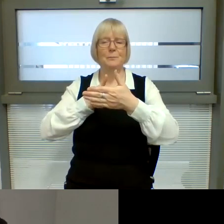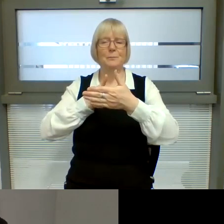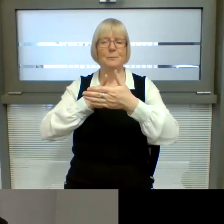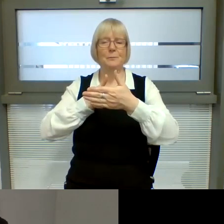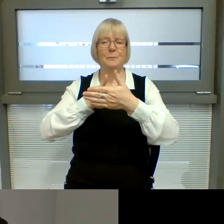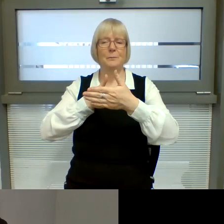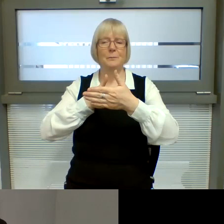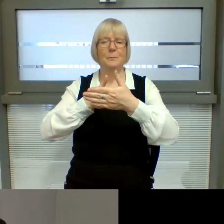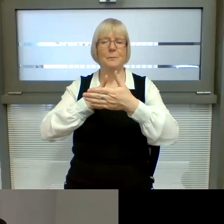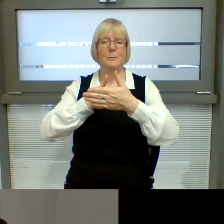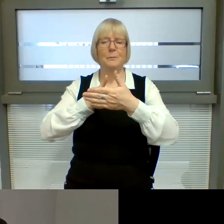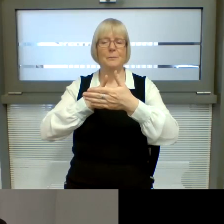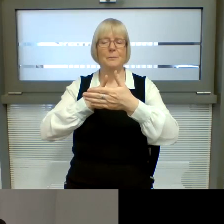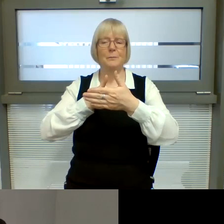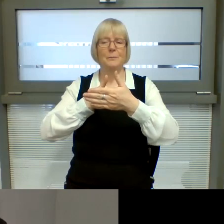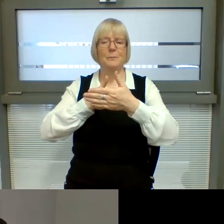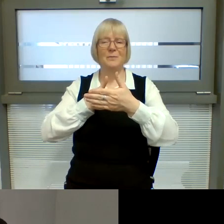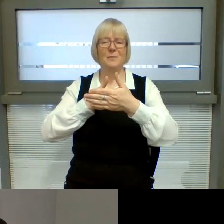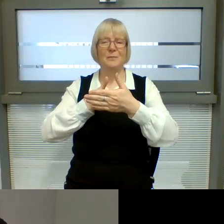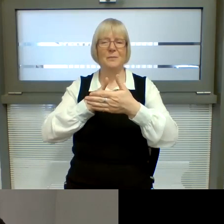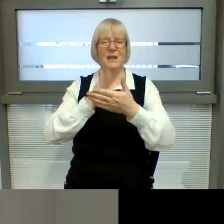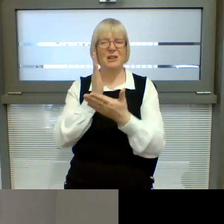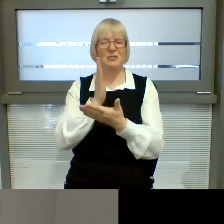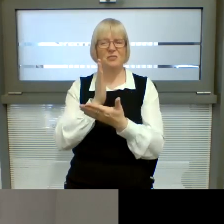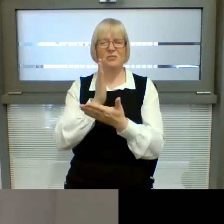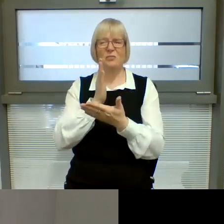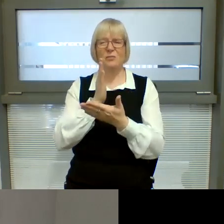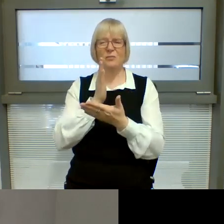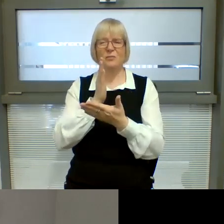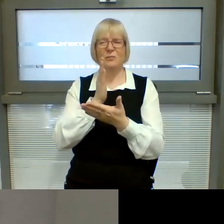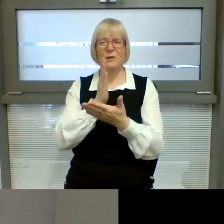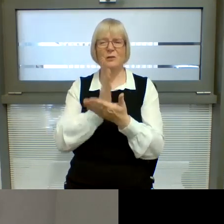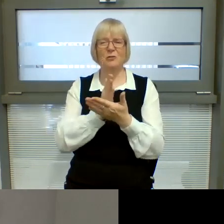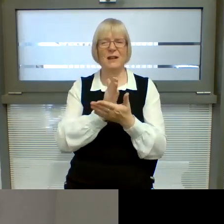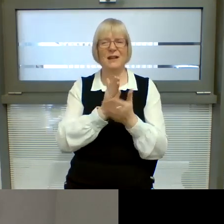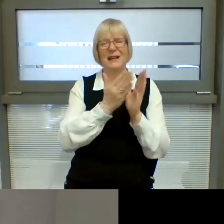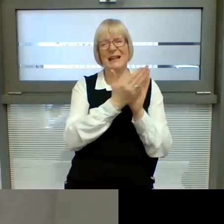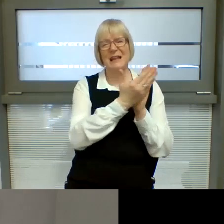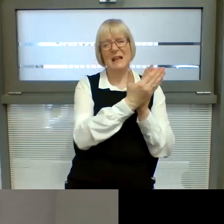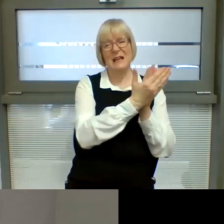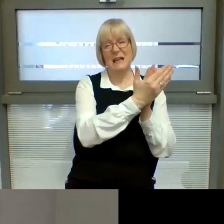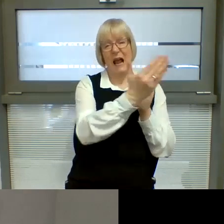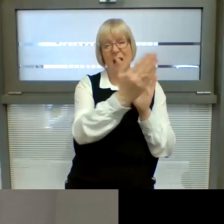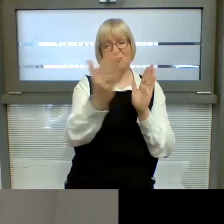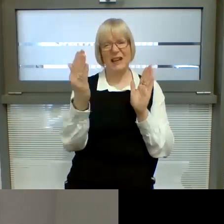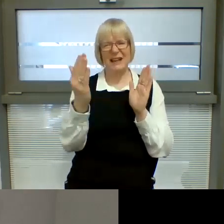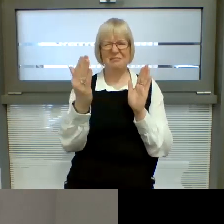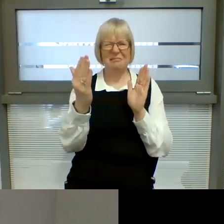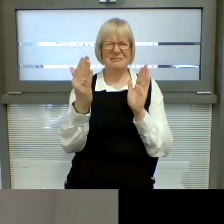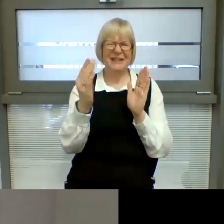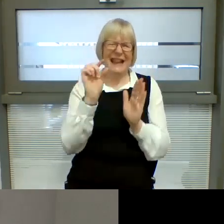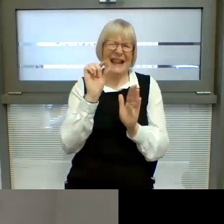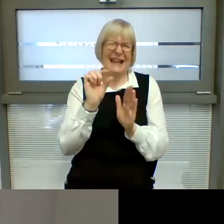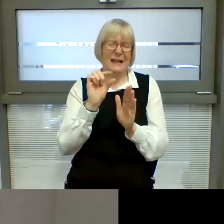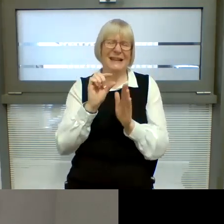they are the galleries, well, I mean, they're opening it up a little bit more now,